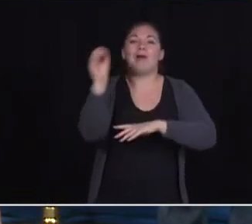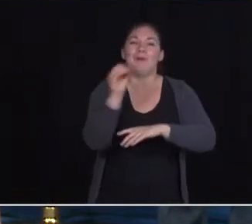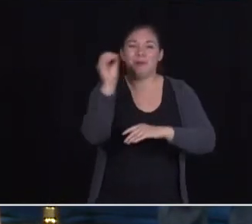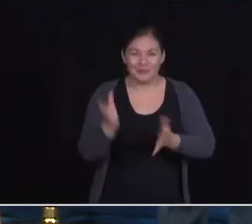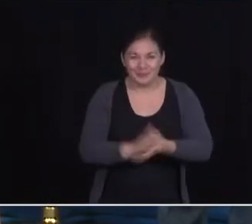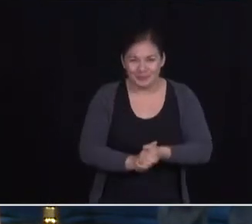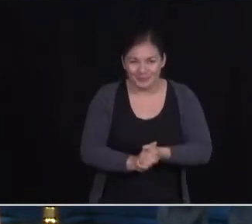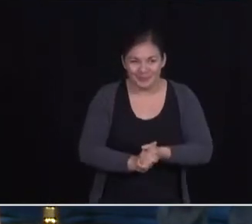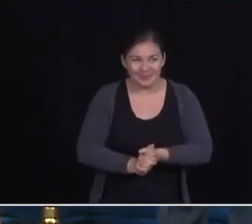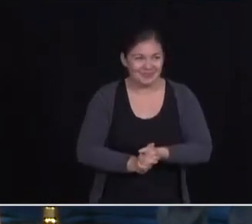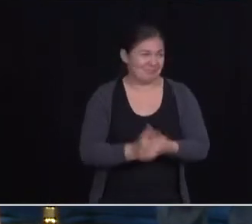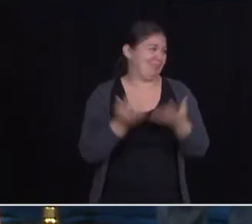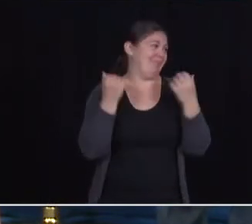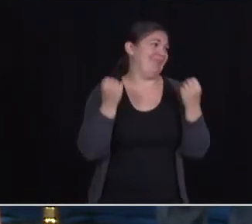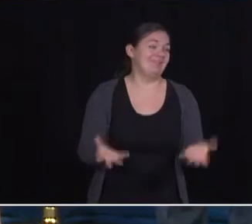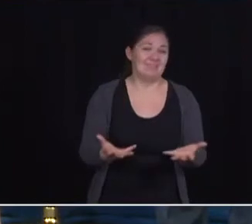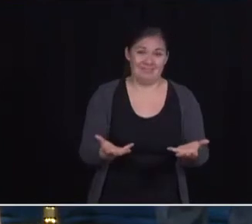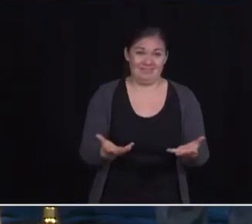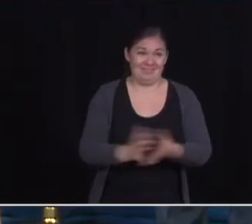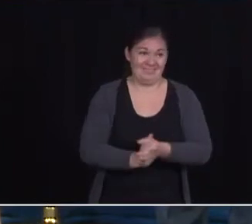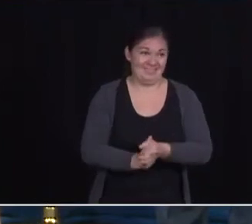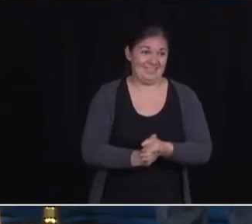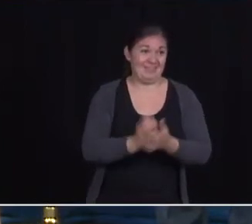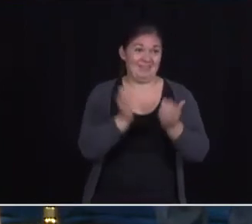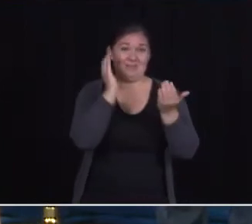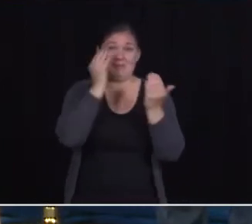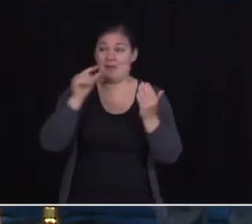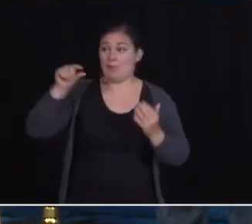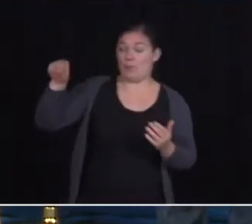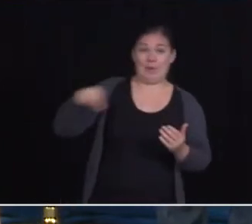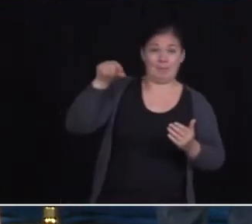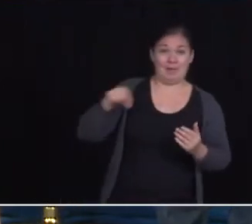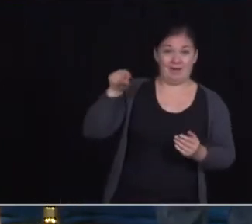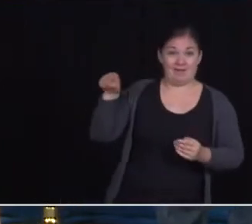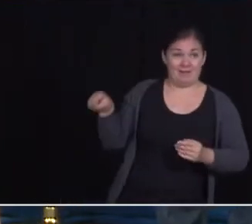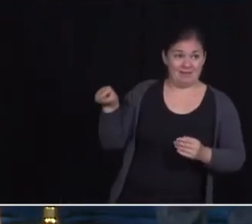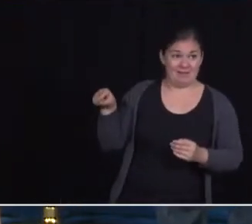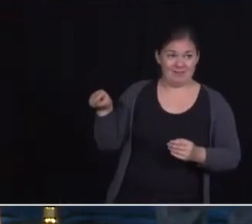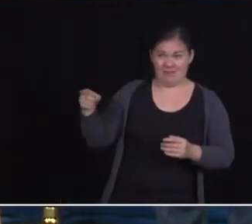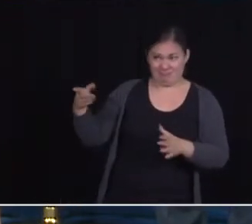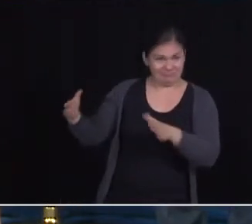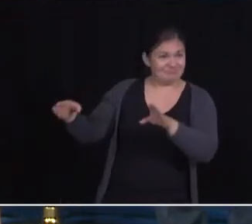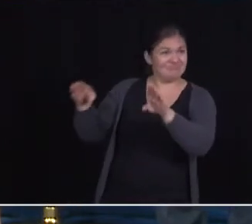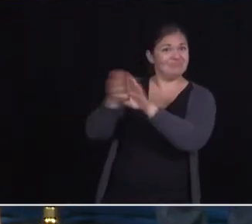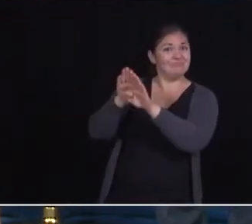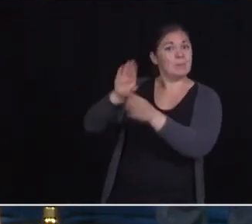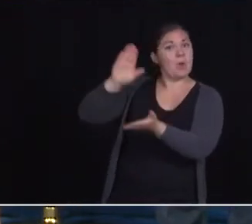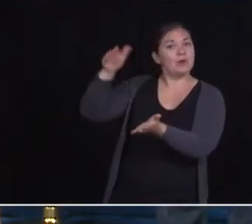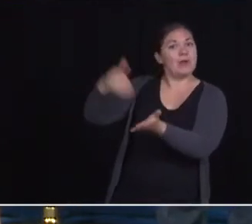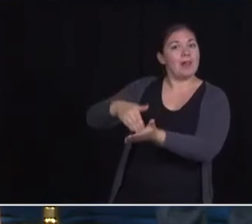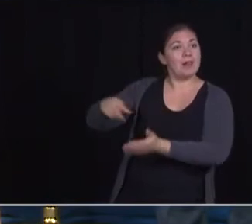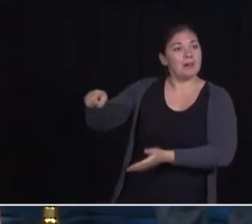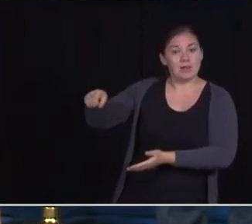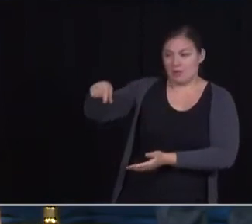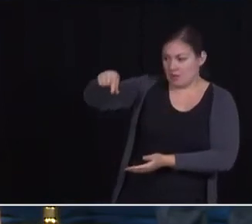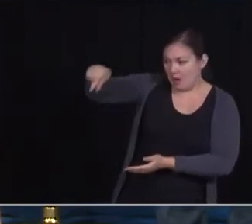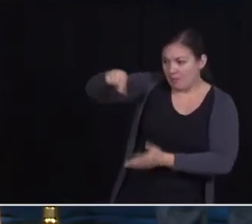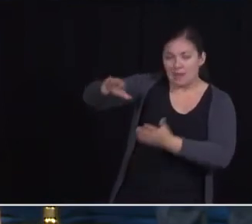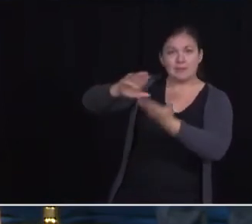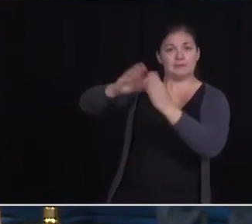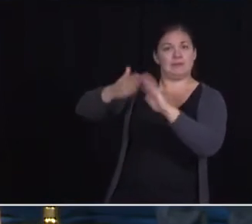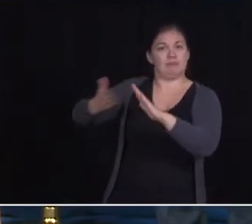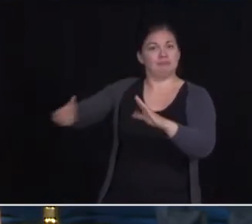a lockdown in Quebec City and Montreal. But again, Travis, this isn't an easy decision. I have